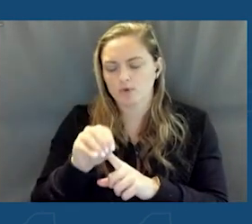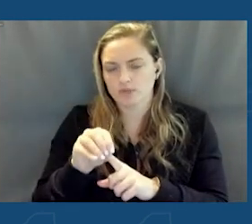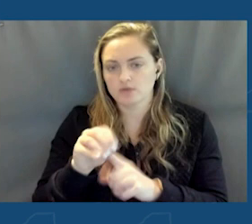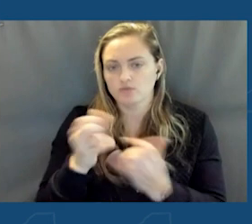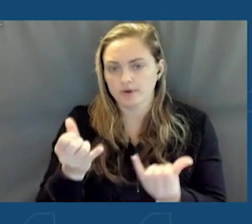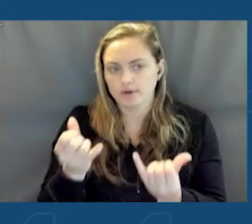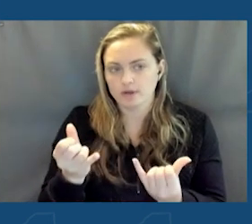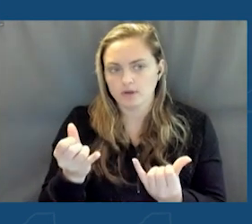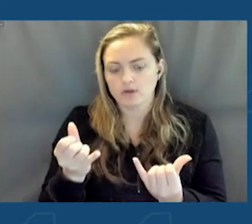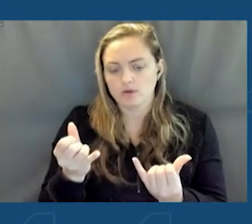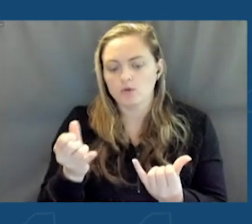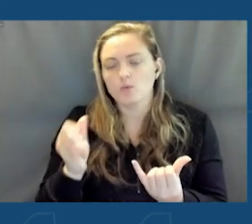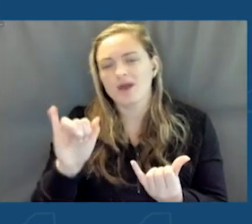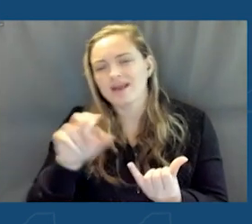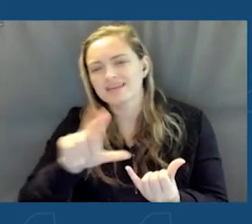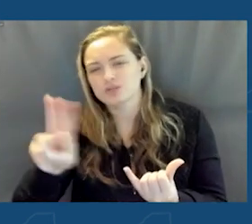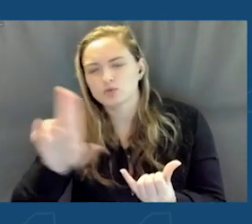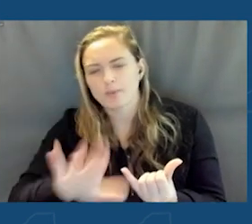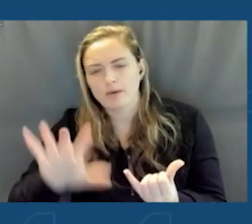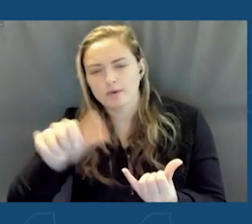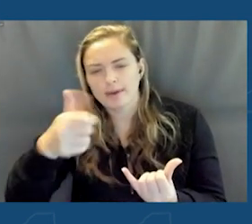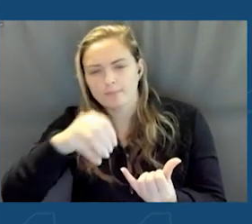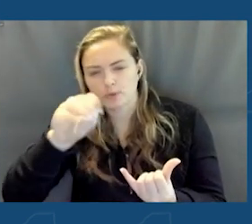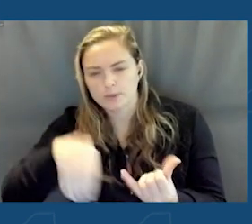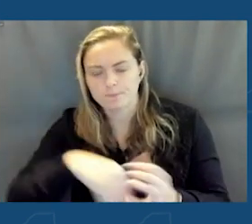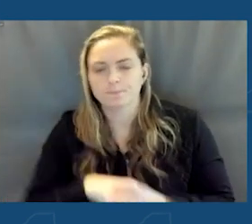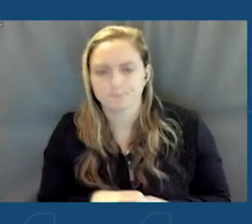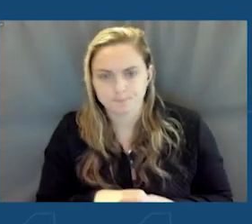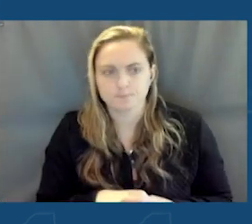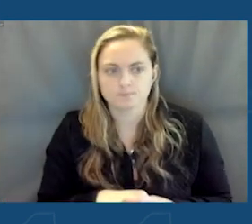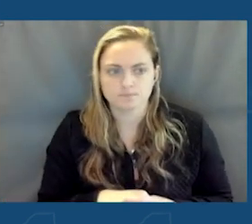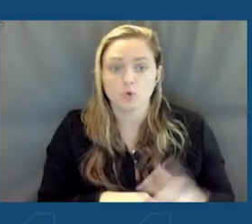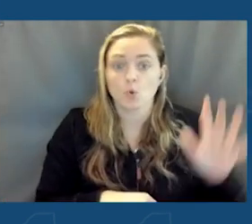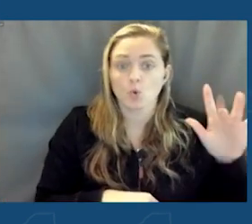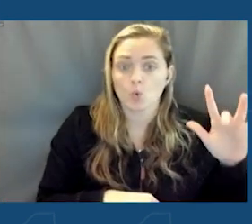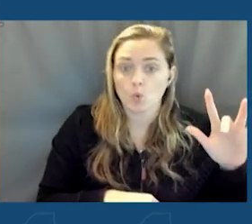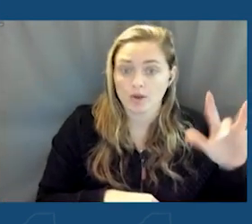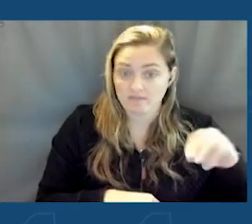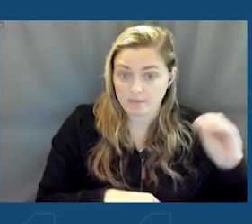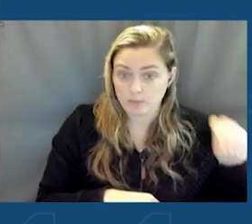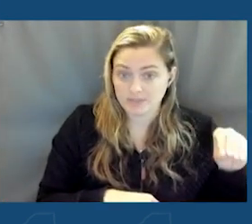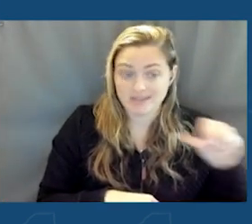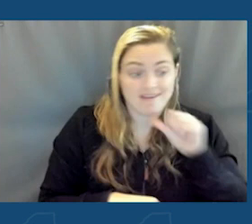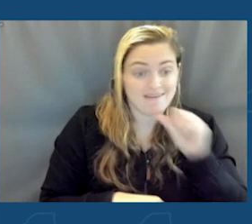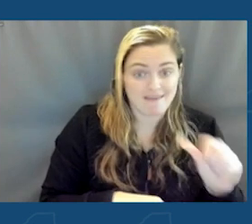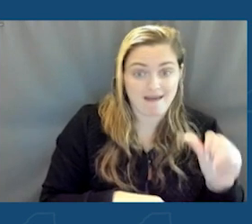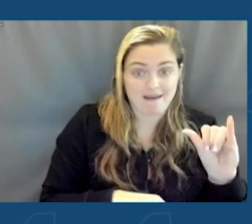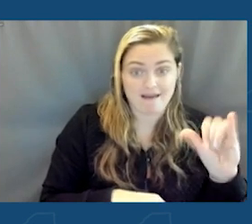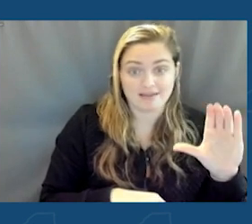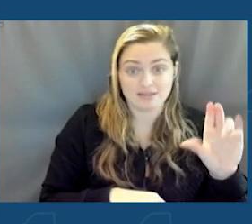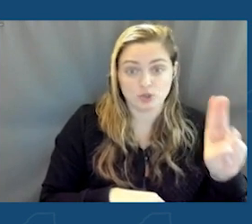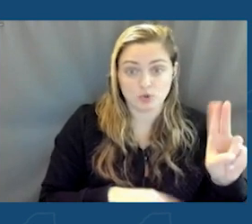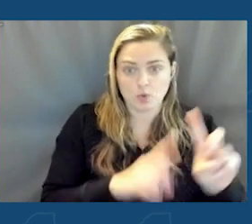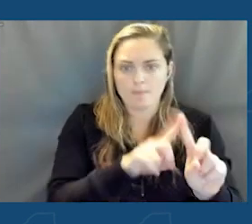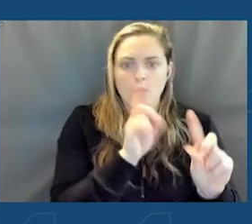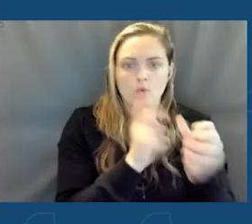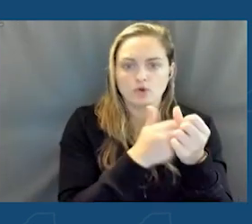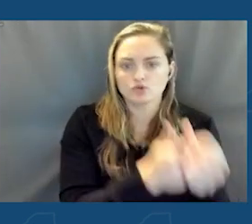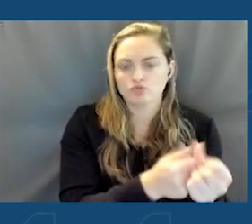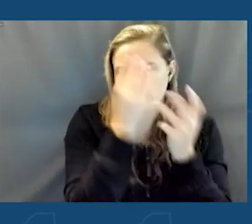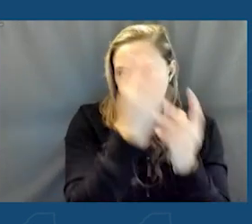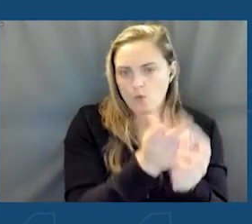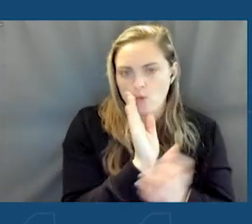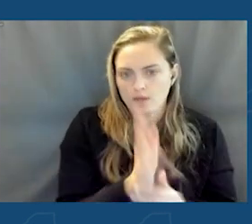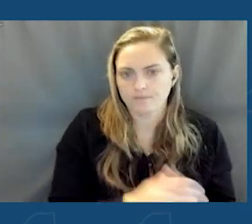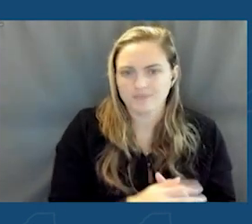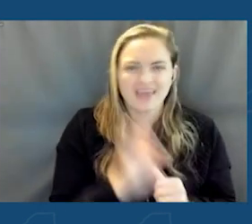it's about 10% that I mentioned. So 25% non-ICU pediatric beds are available, but we'll track the data. And if we see